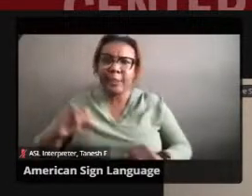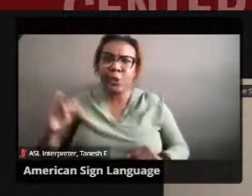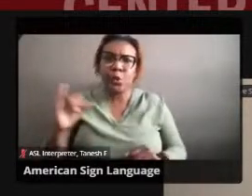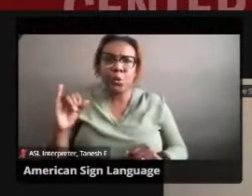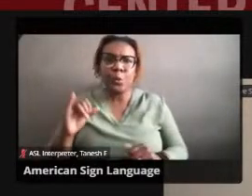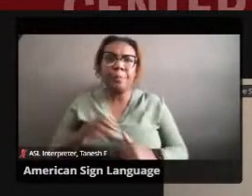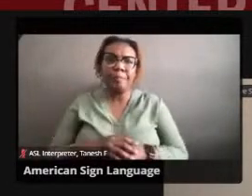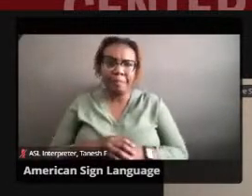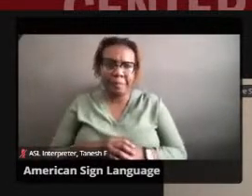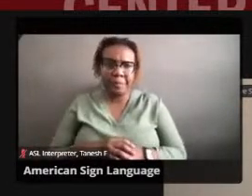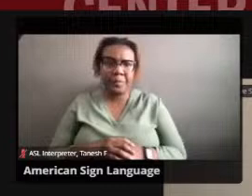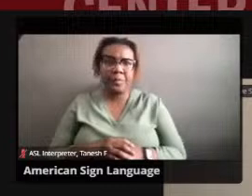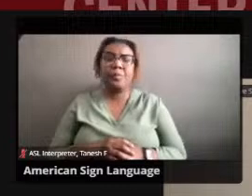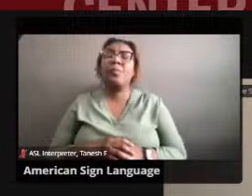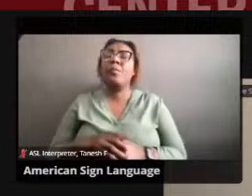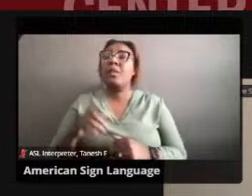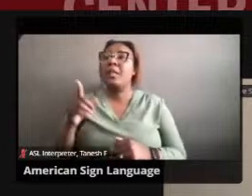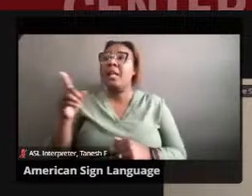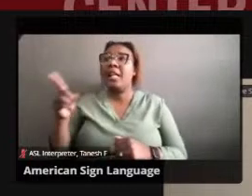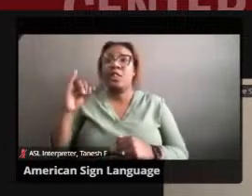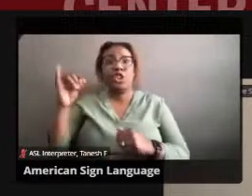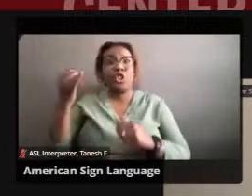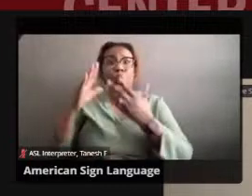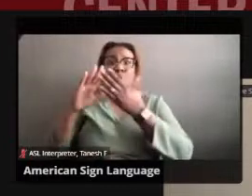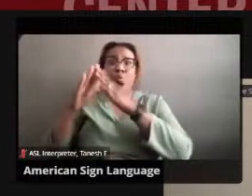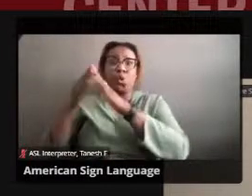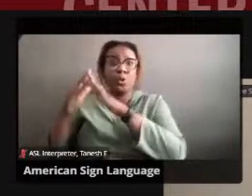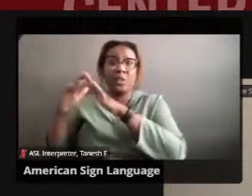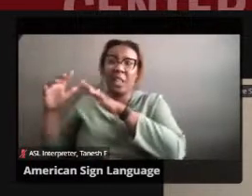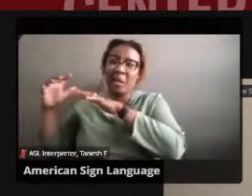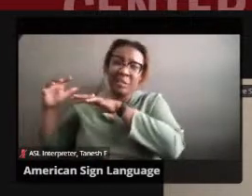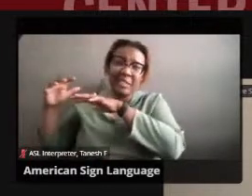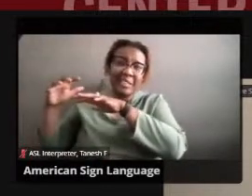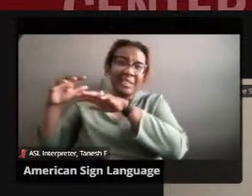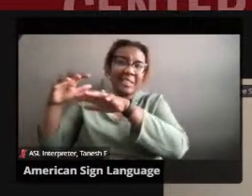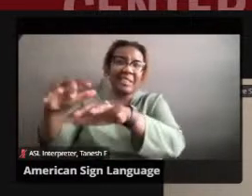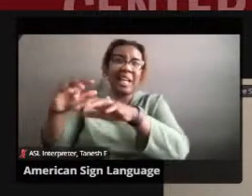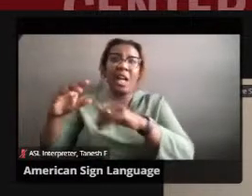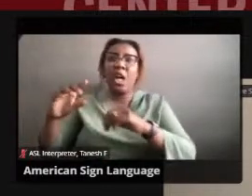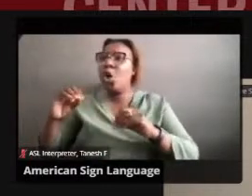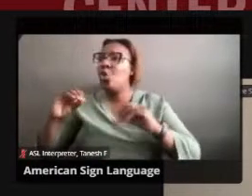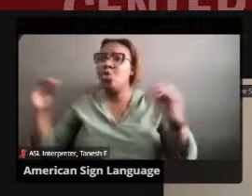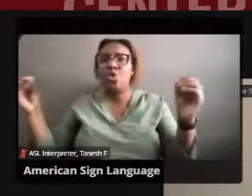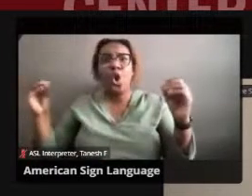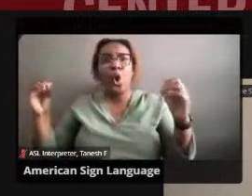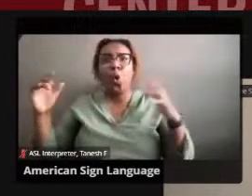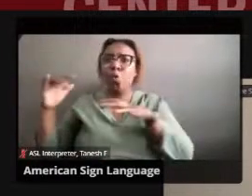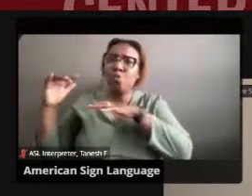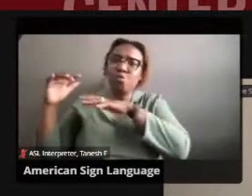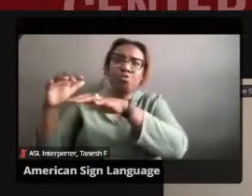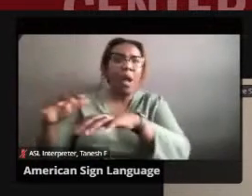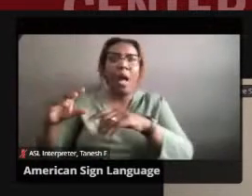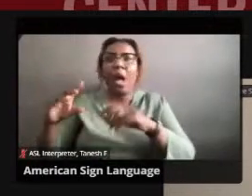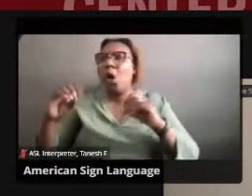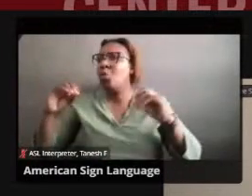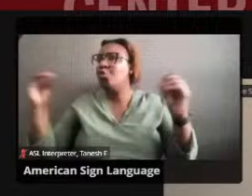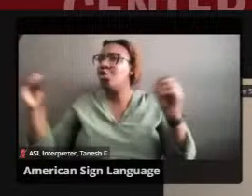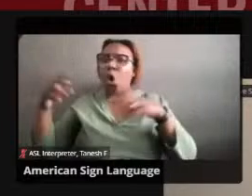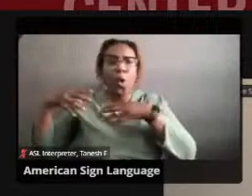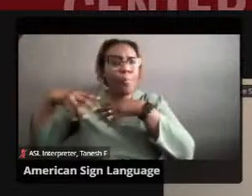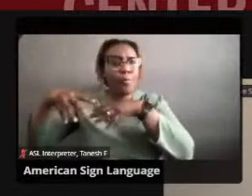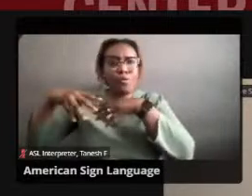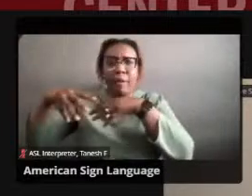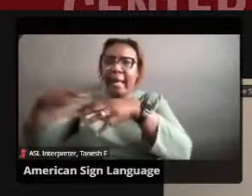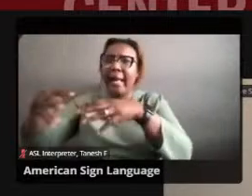triumphal entry into Jerusalem, there are no crowds, there are no palms, there are no parades at the